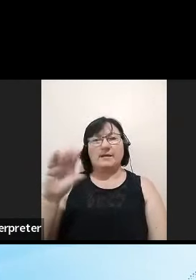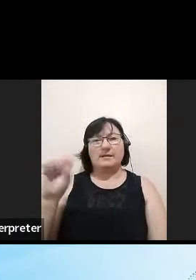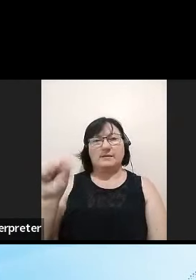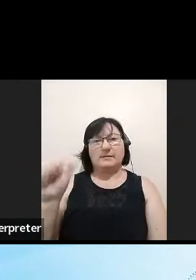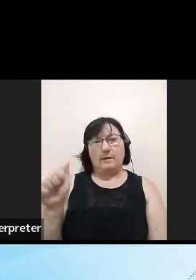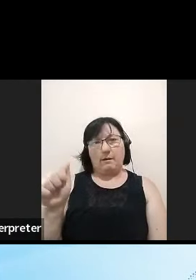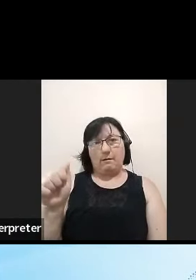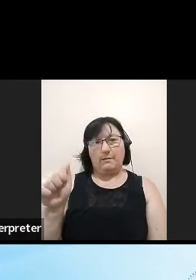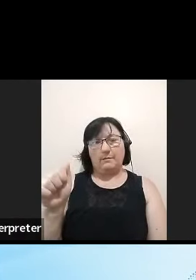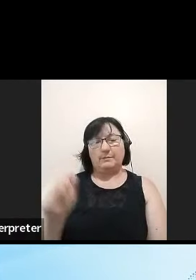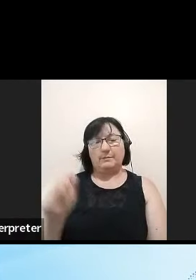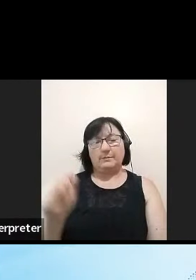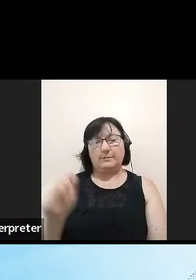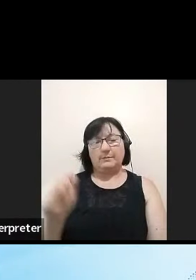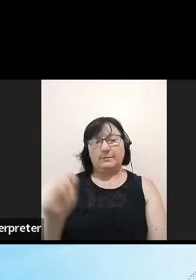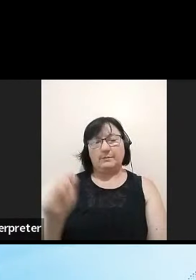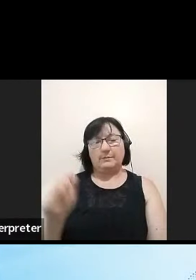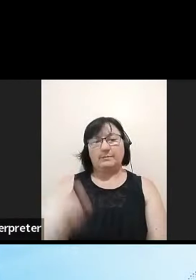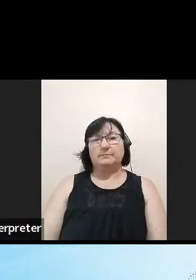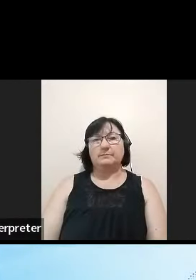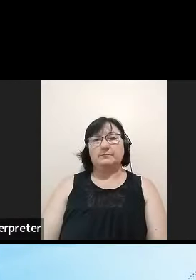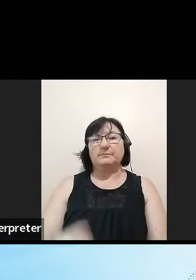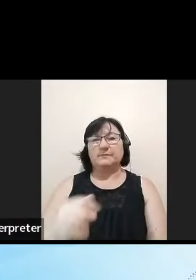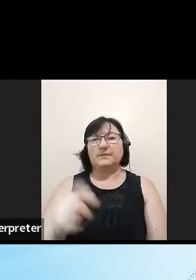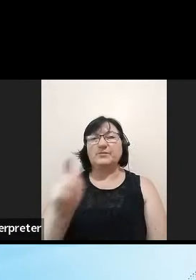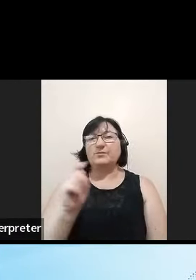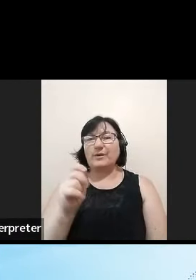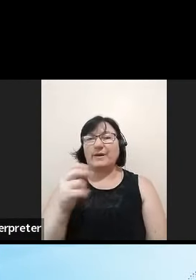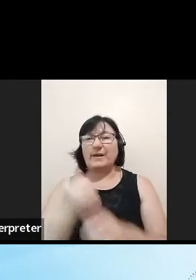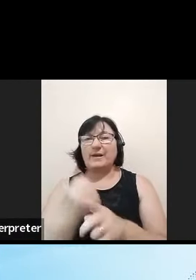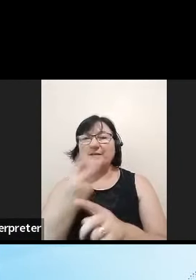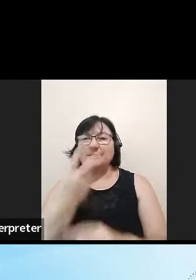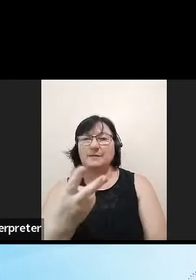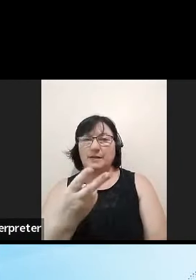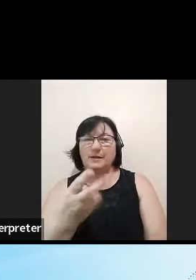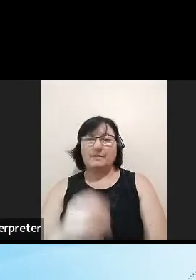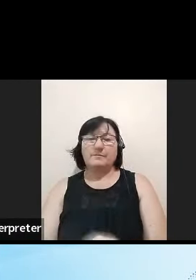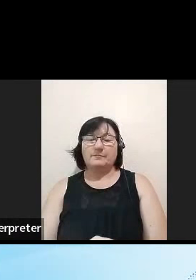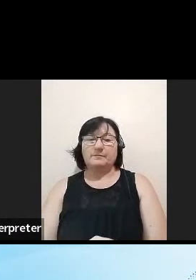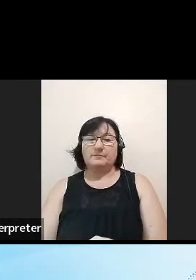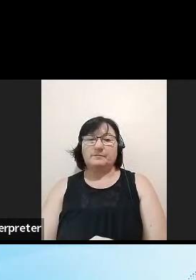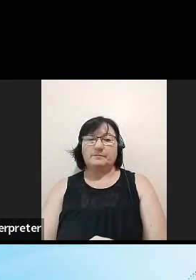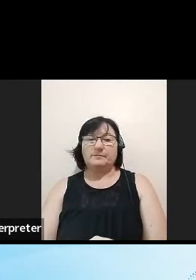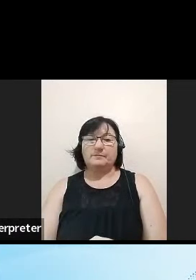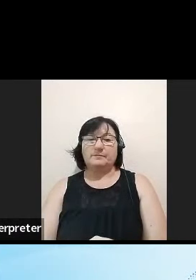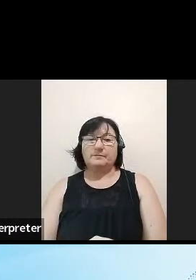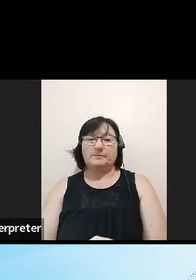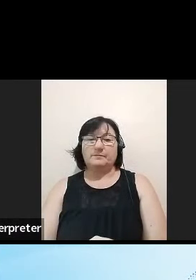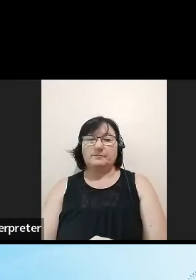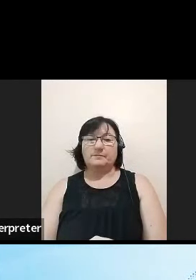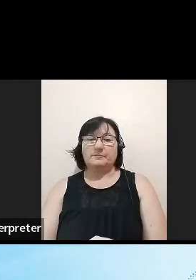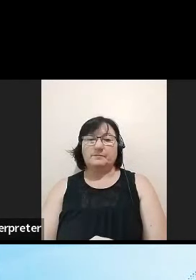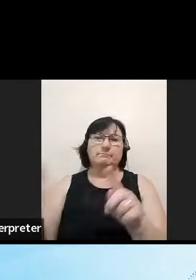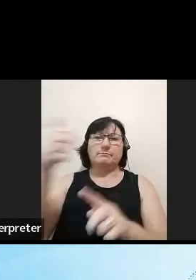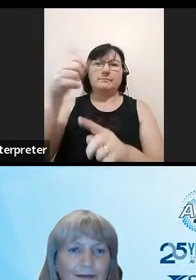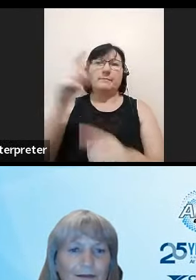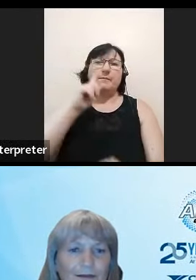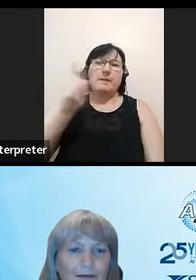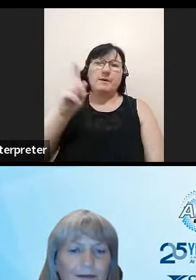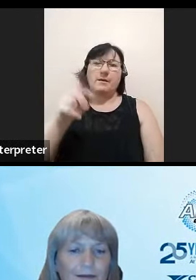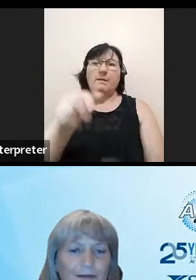traders can see you. Pelisa is a senior manager within the accreditation program.